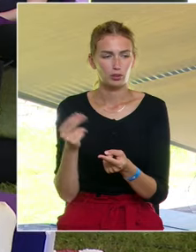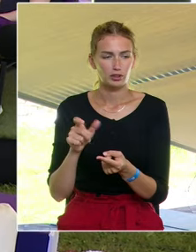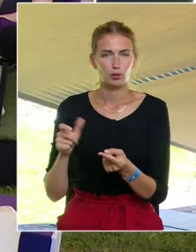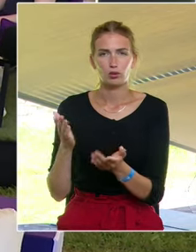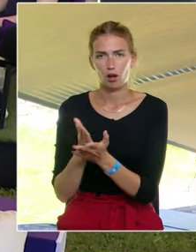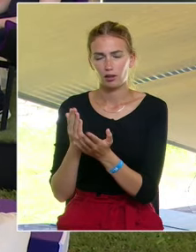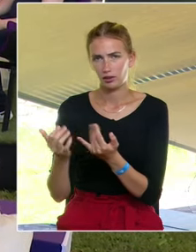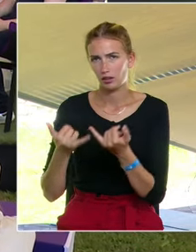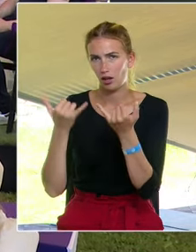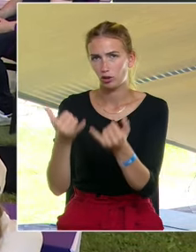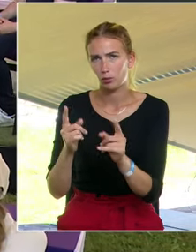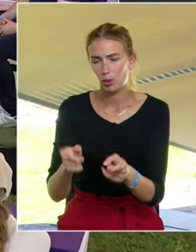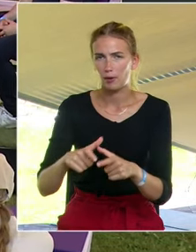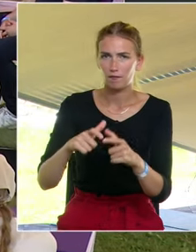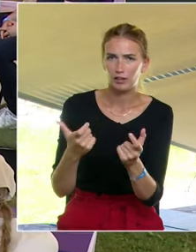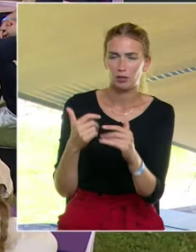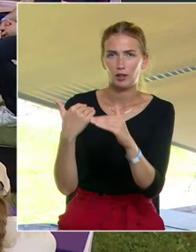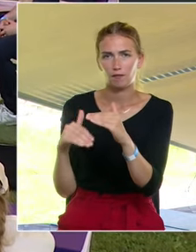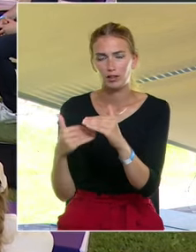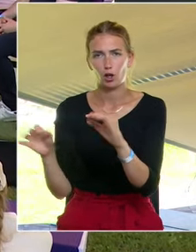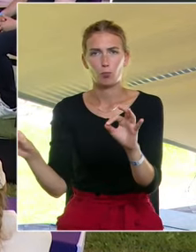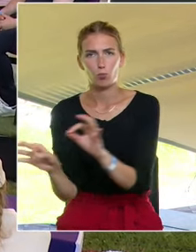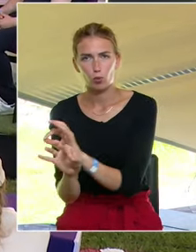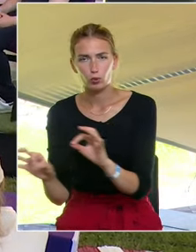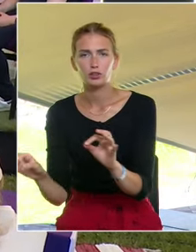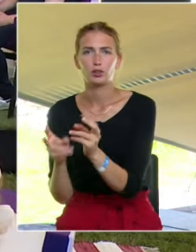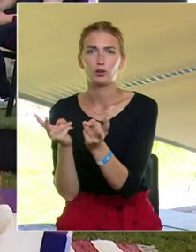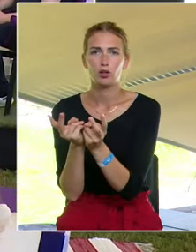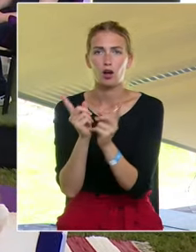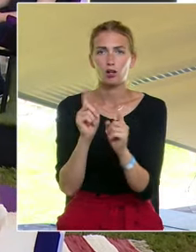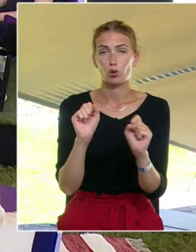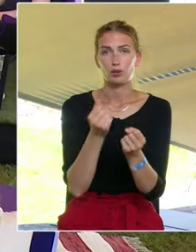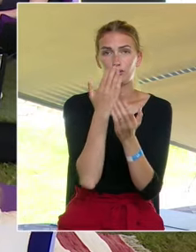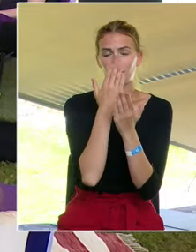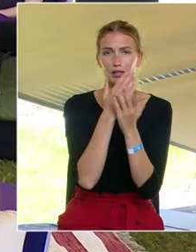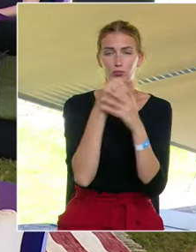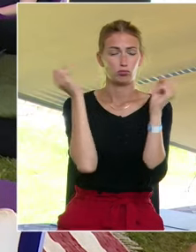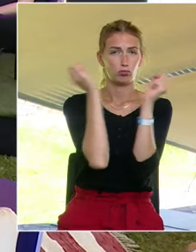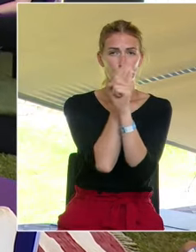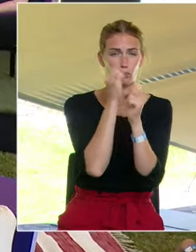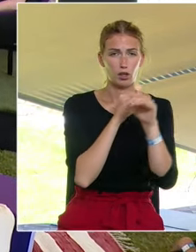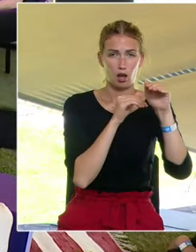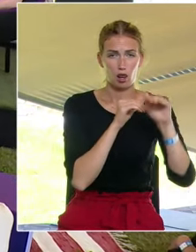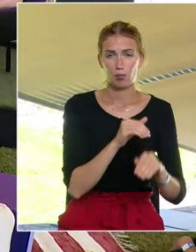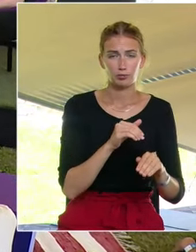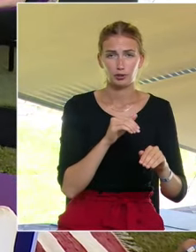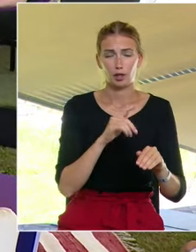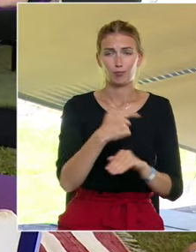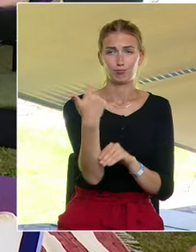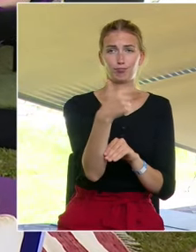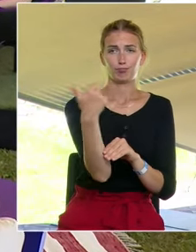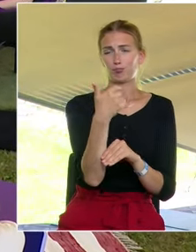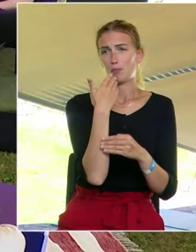sculpture, film, video, whatever. Like, you know, the problem comes when some kid, random kid, comes and does something, and because then, you